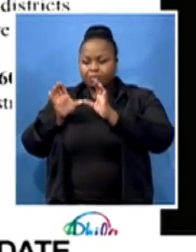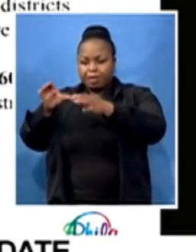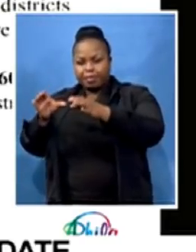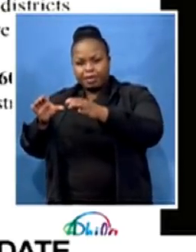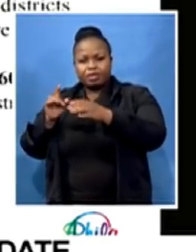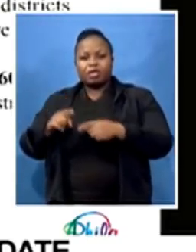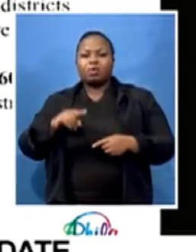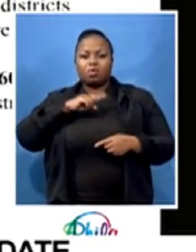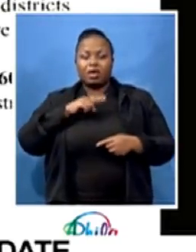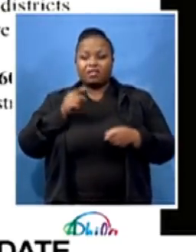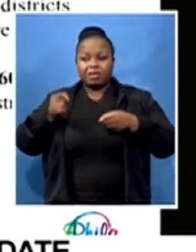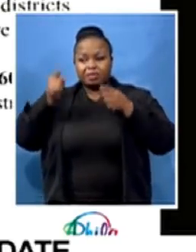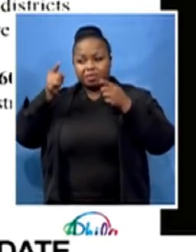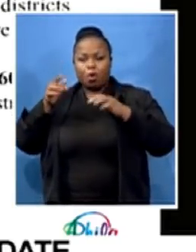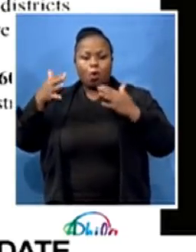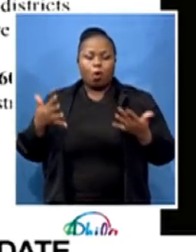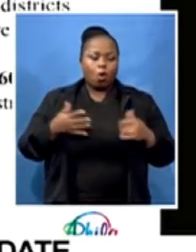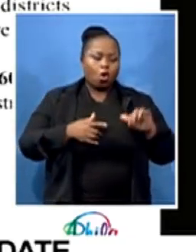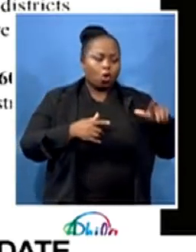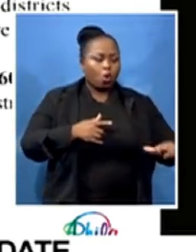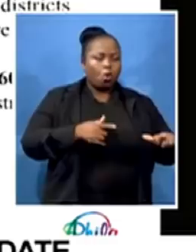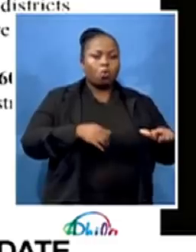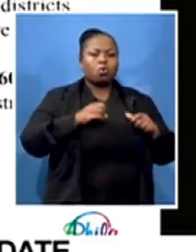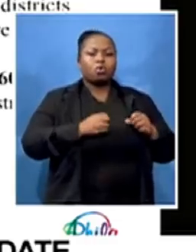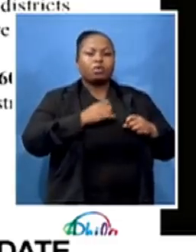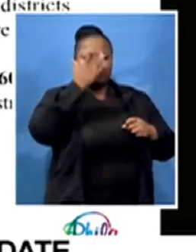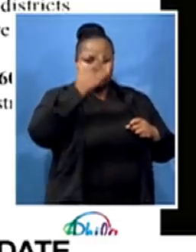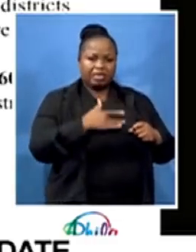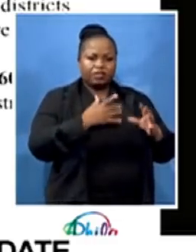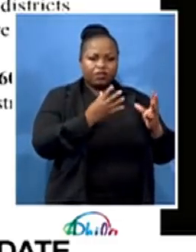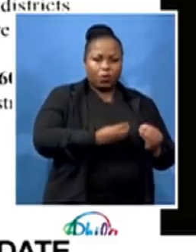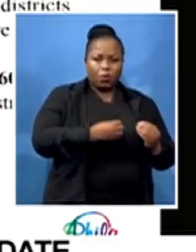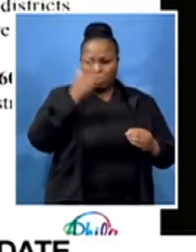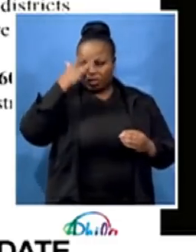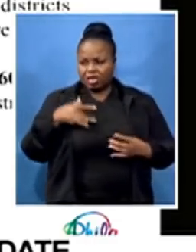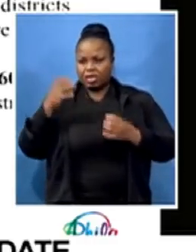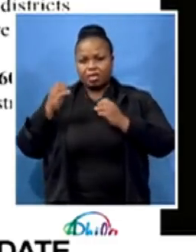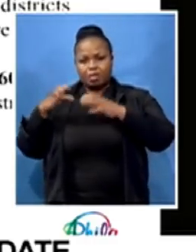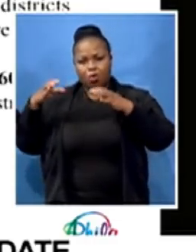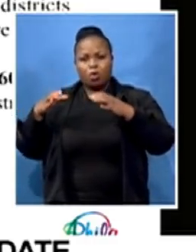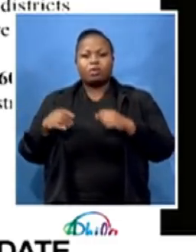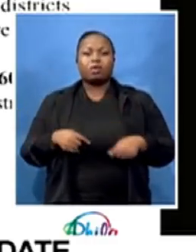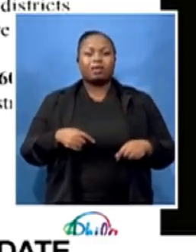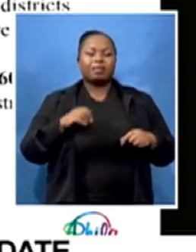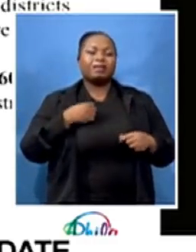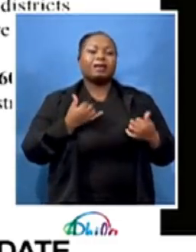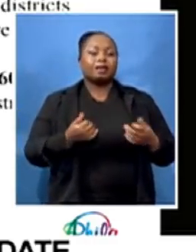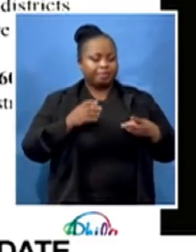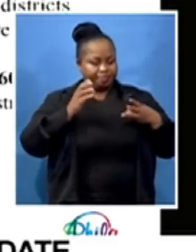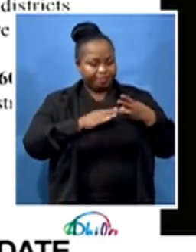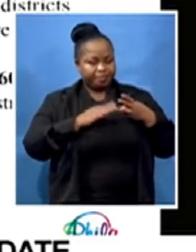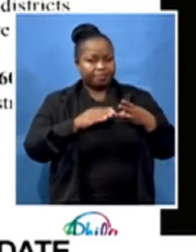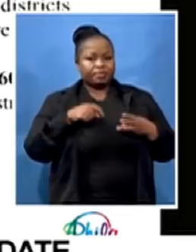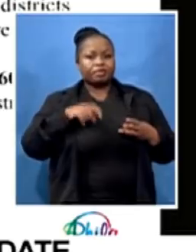of low transmission. Then continued caution needs to be exercised over those who are 60 years with chronic morbidities.